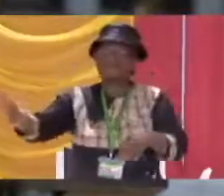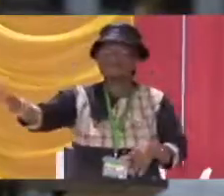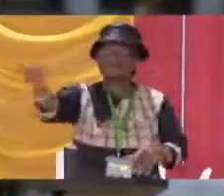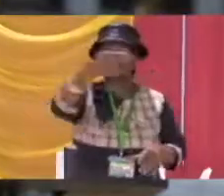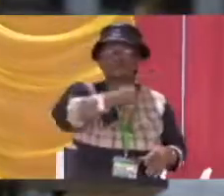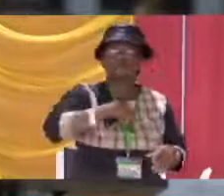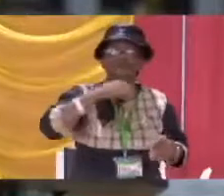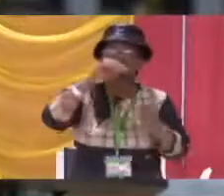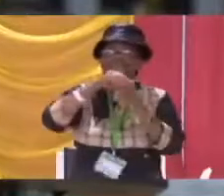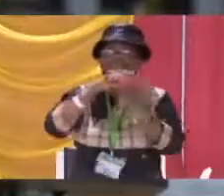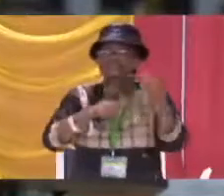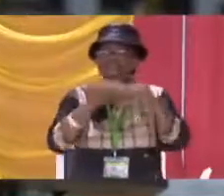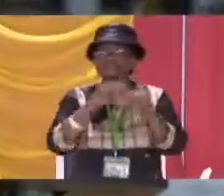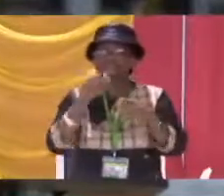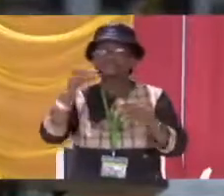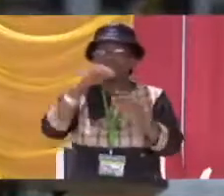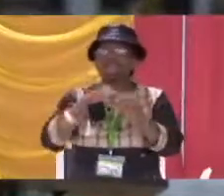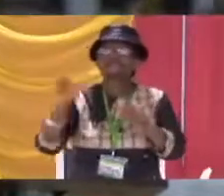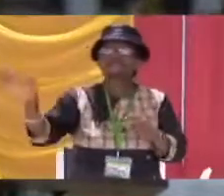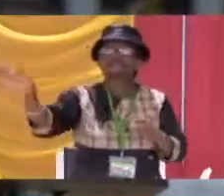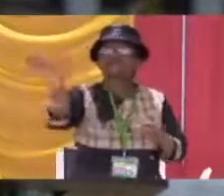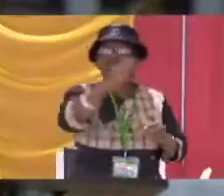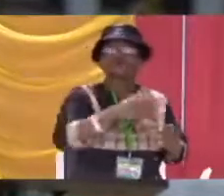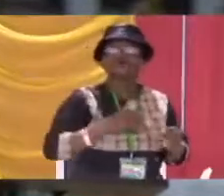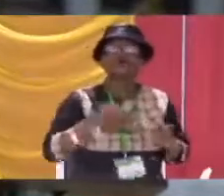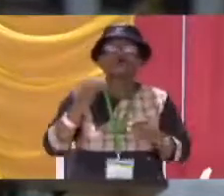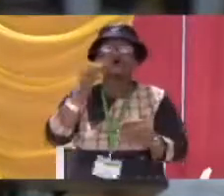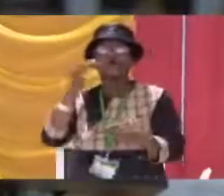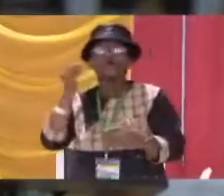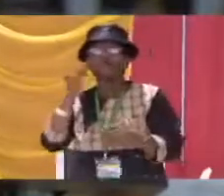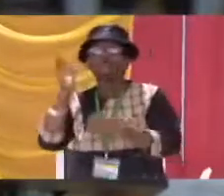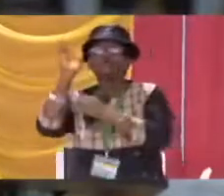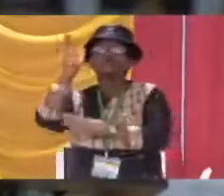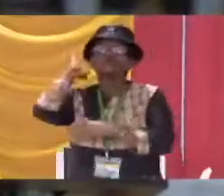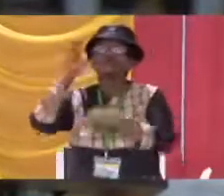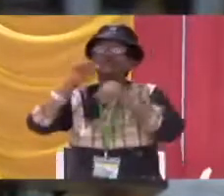In your homes, God will bless you.